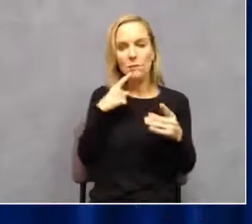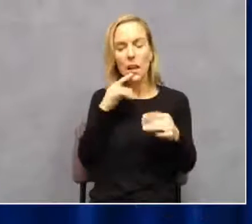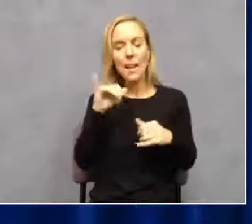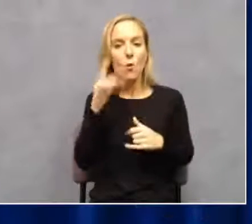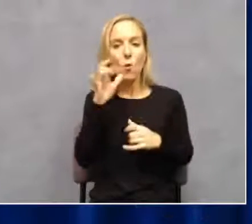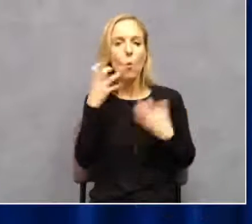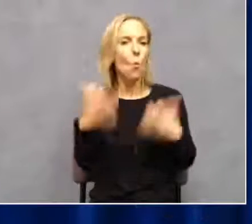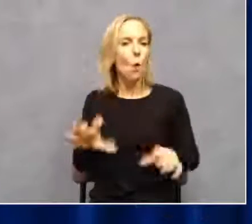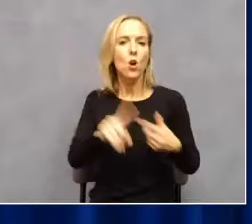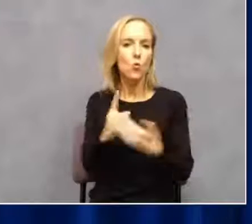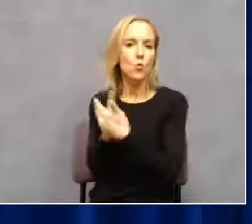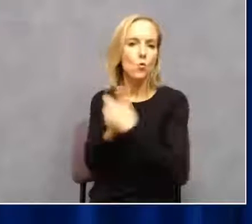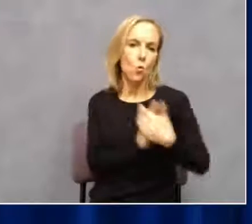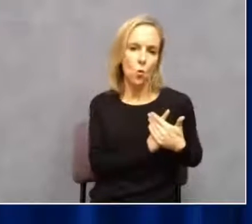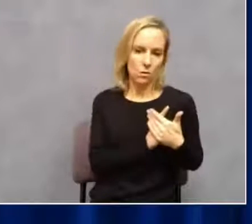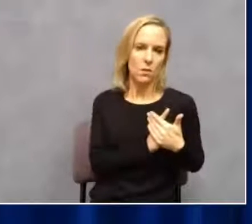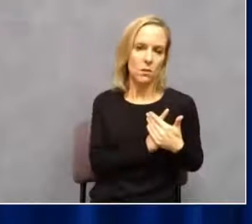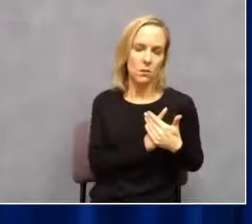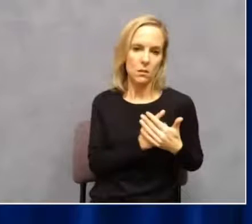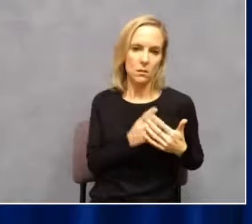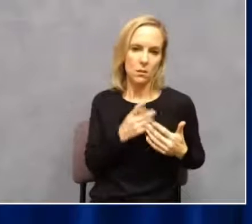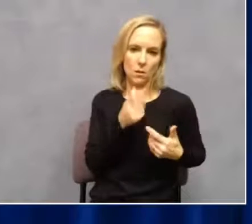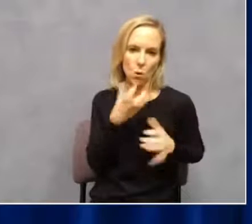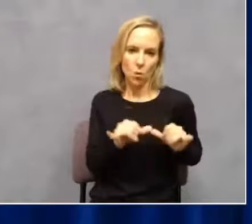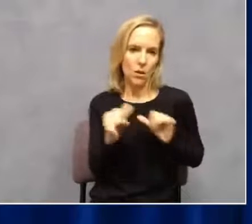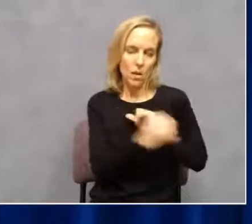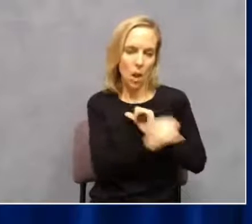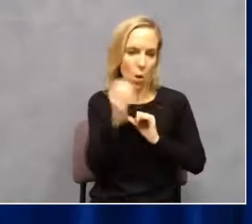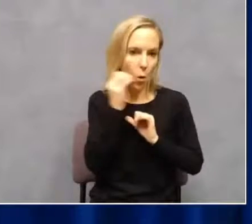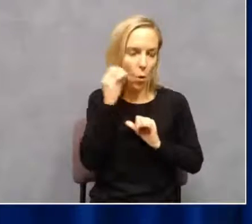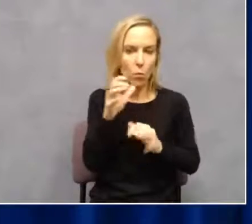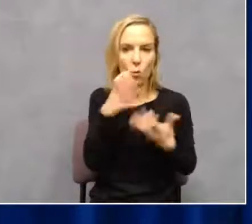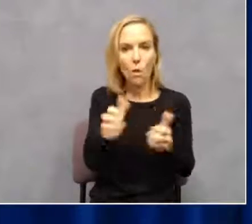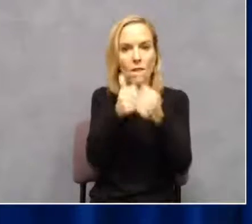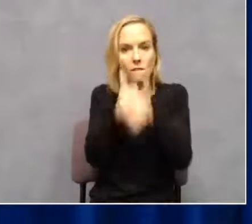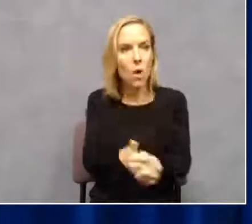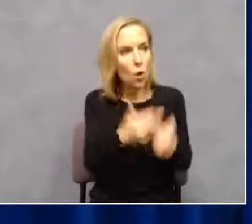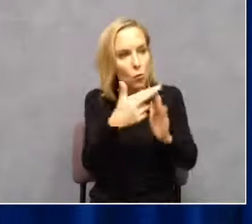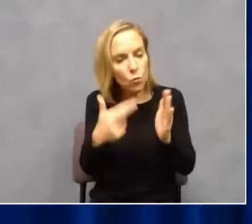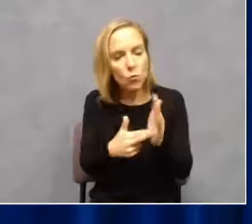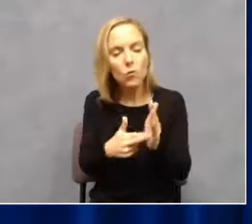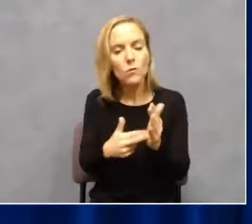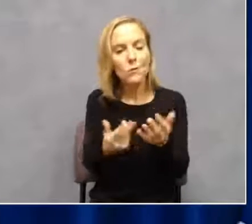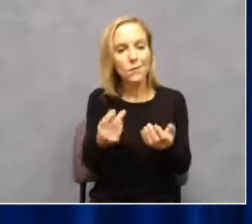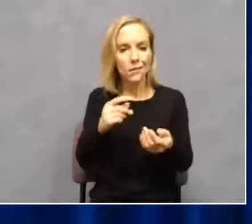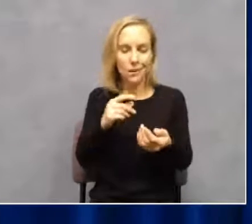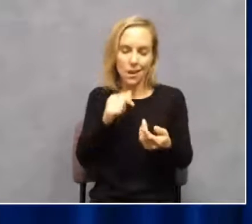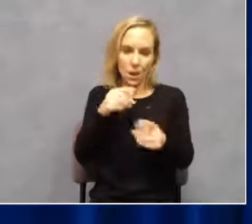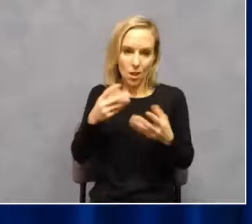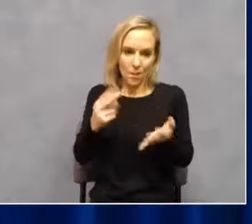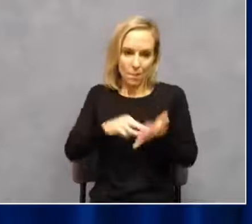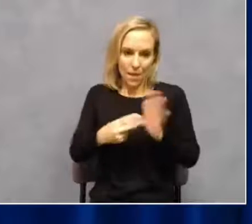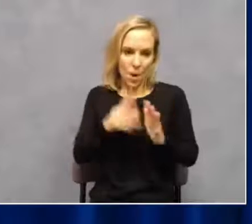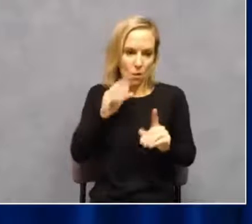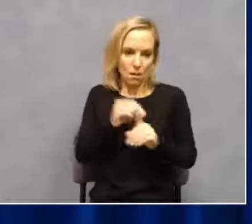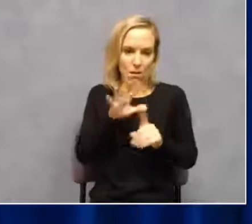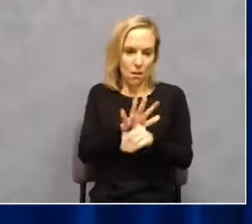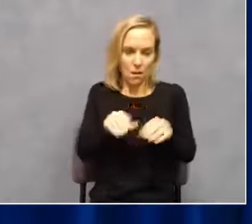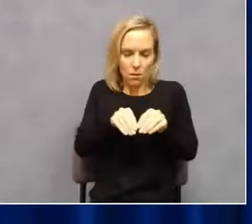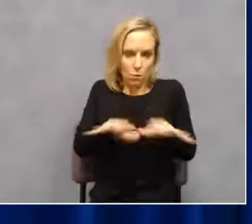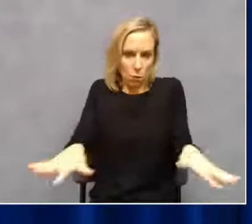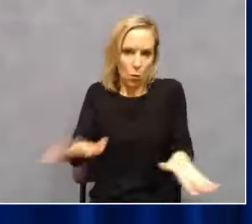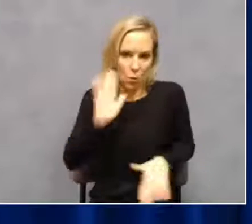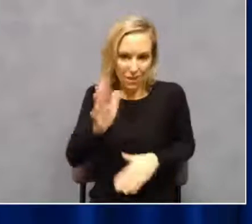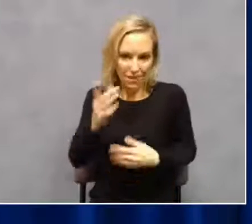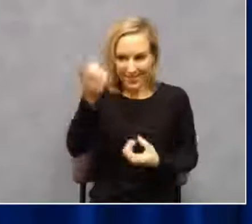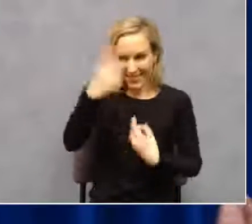tries to flaunt the rules, when everyone flaunts the guidelines, they don't work, more disease spreads, and ultimately the disease will